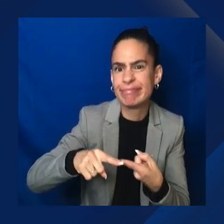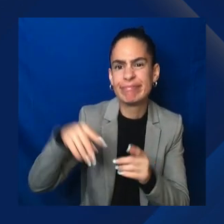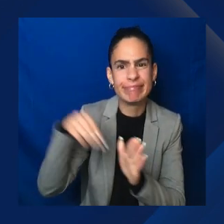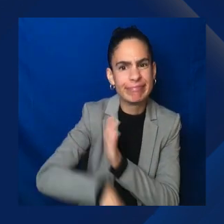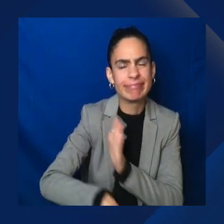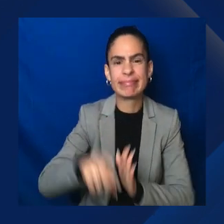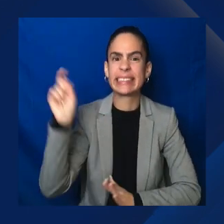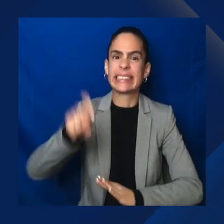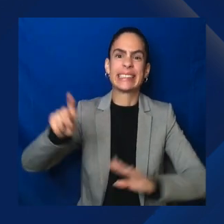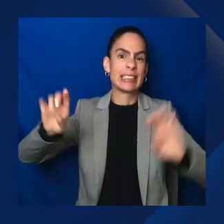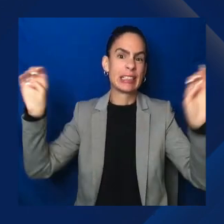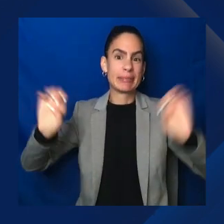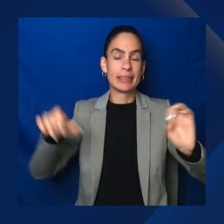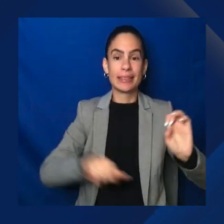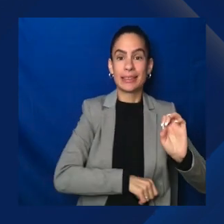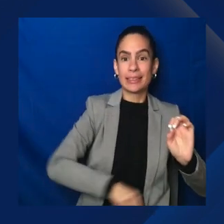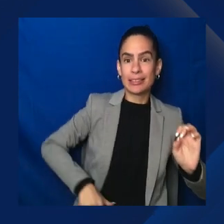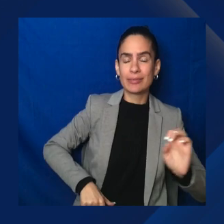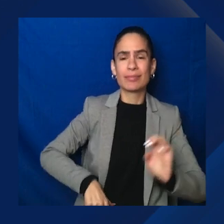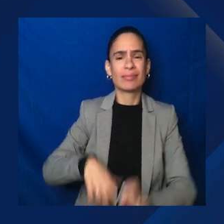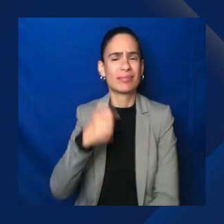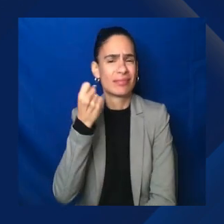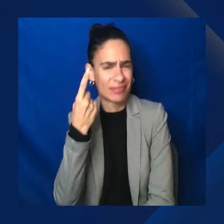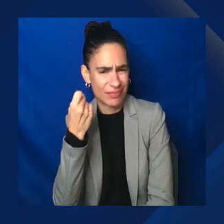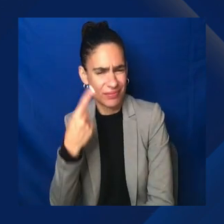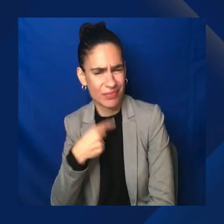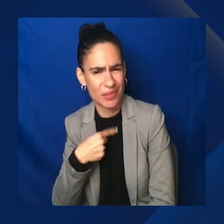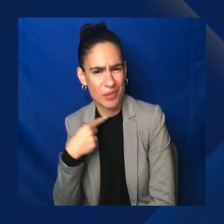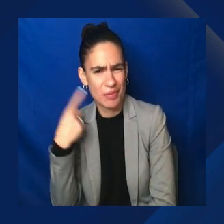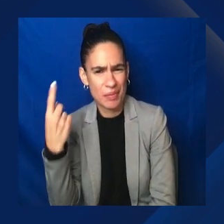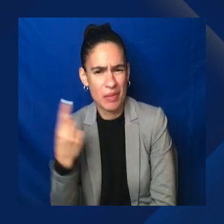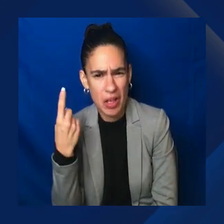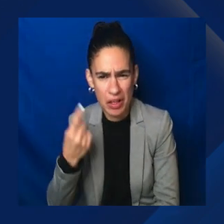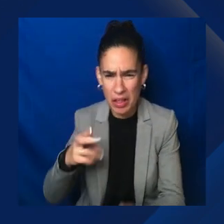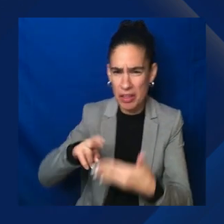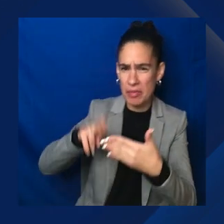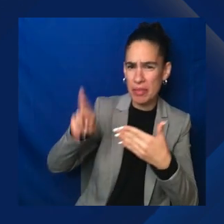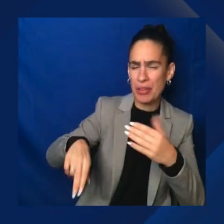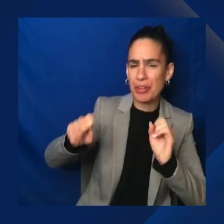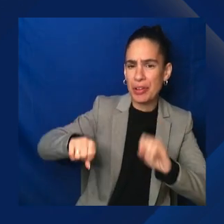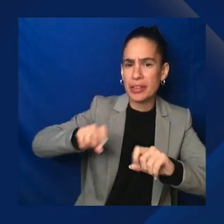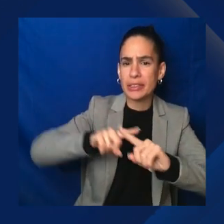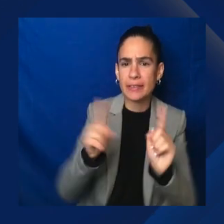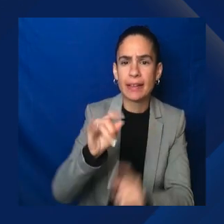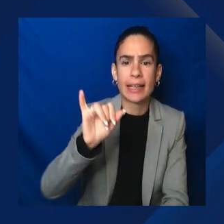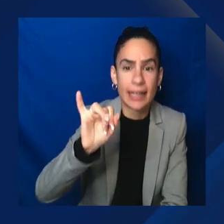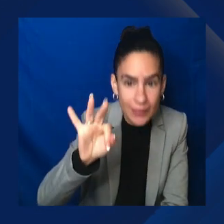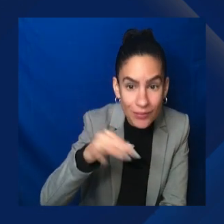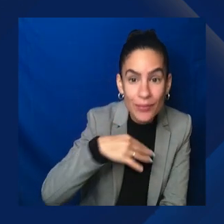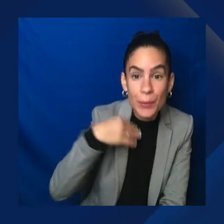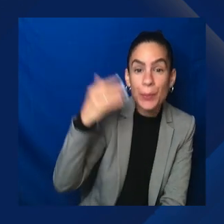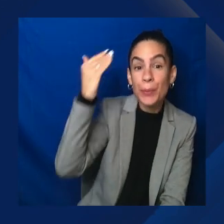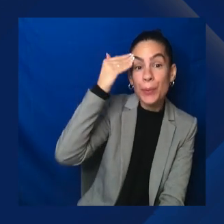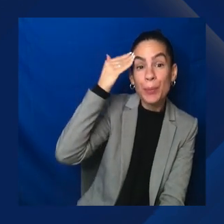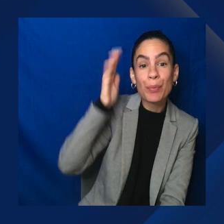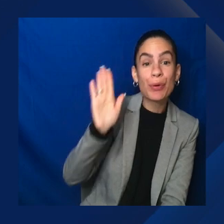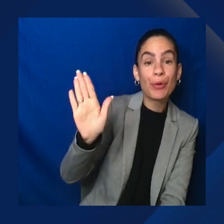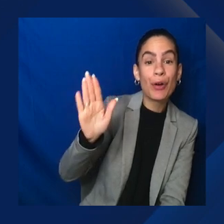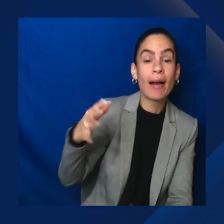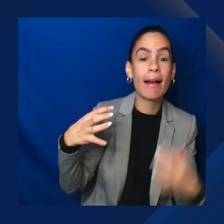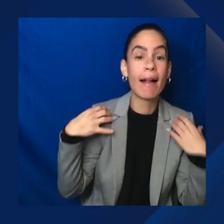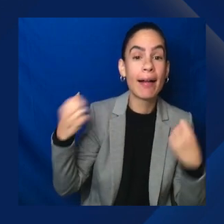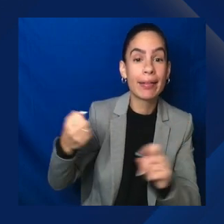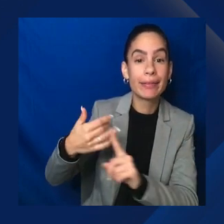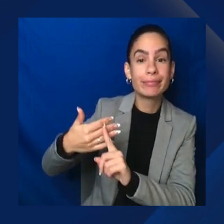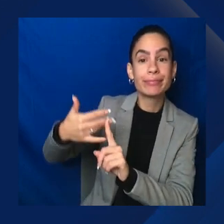I wonder if the outcome would have been different if we would have known her health history. And I've written about it, but to